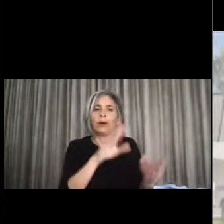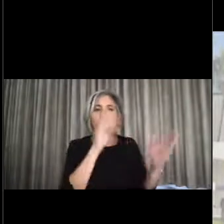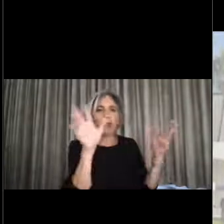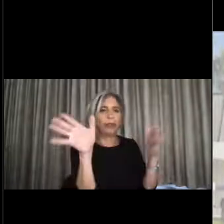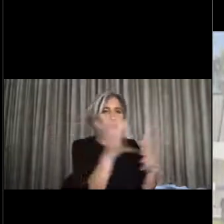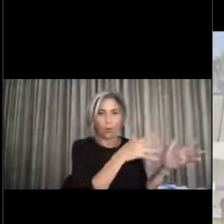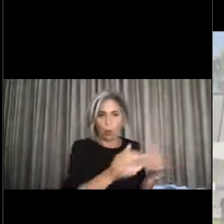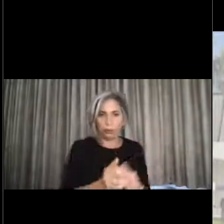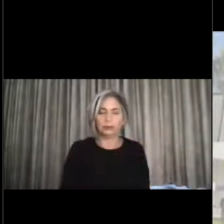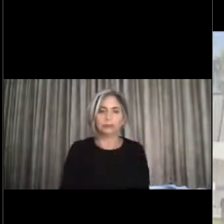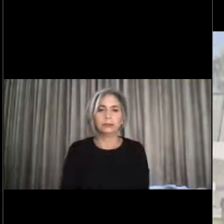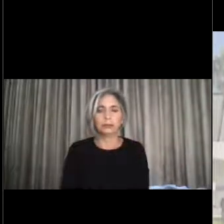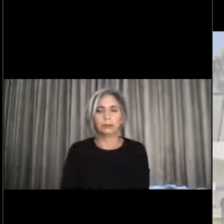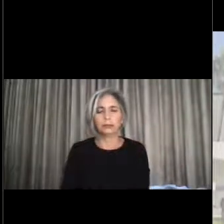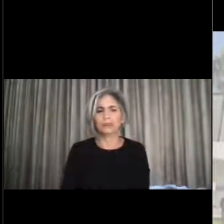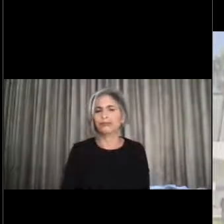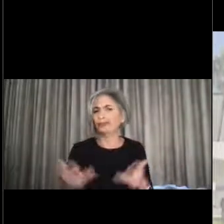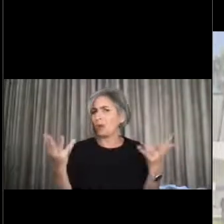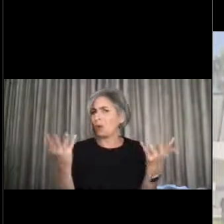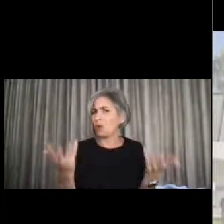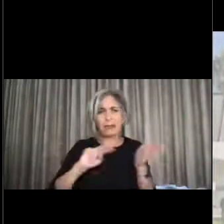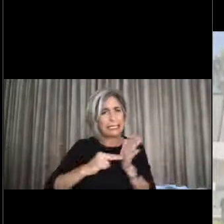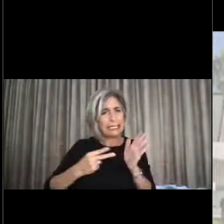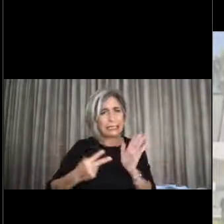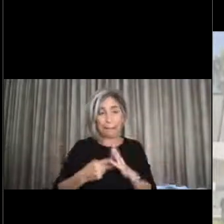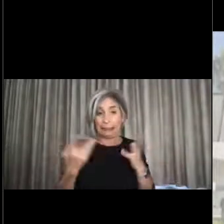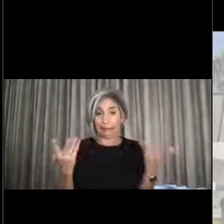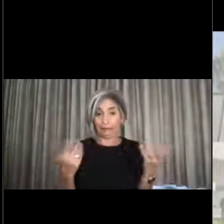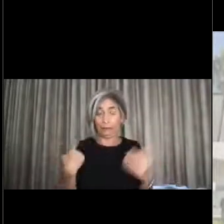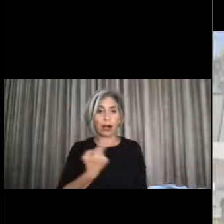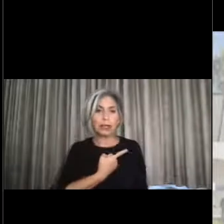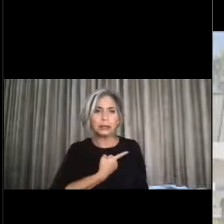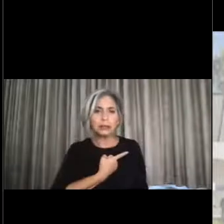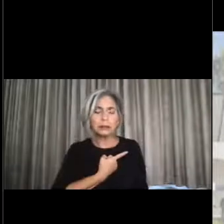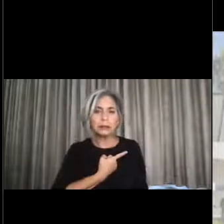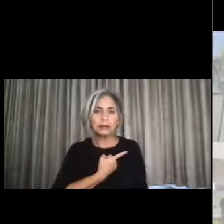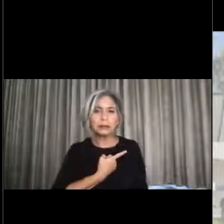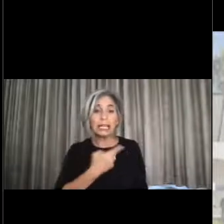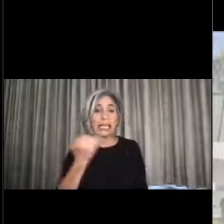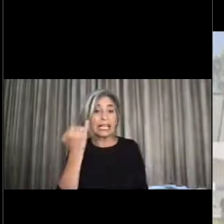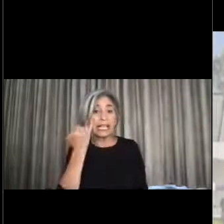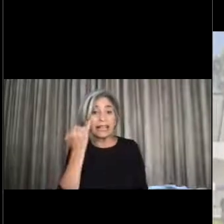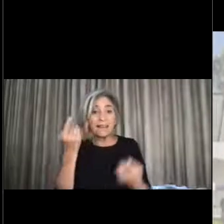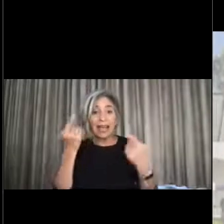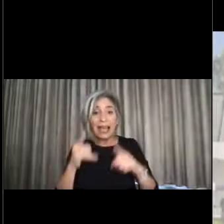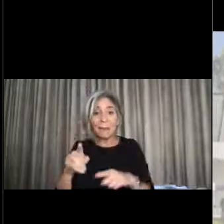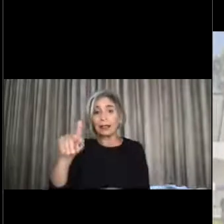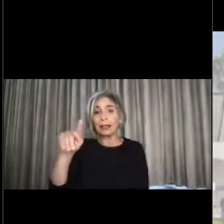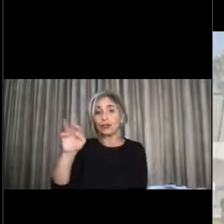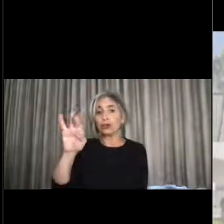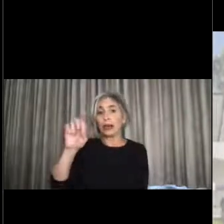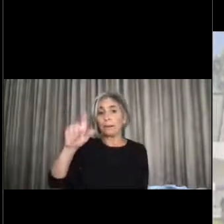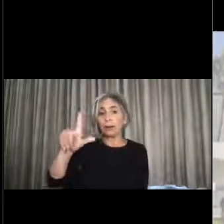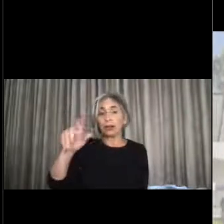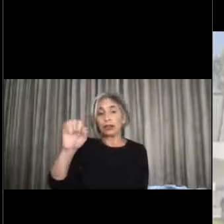So what can this mean for us? Do we have to worry if it's only a tropical storm or a category 1 or